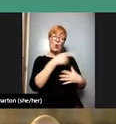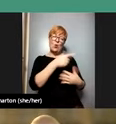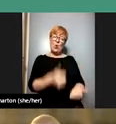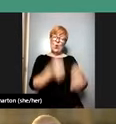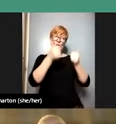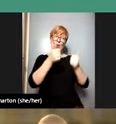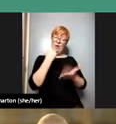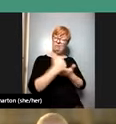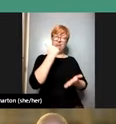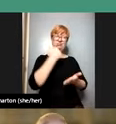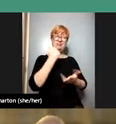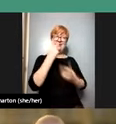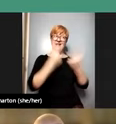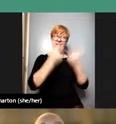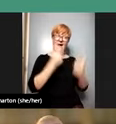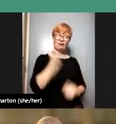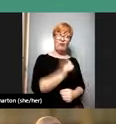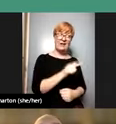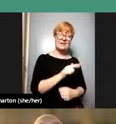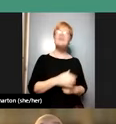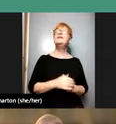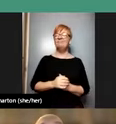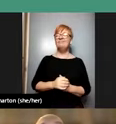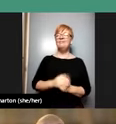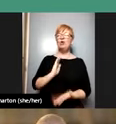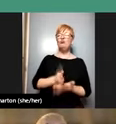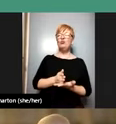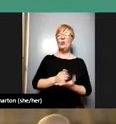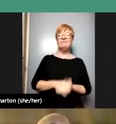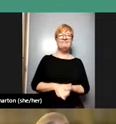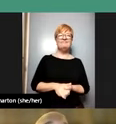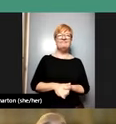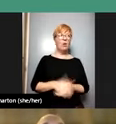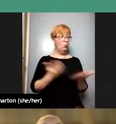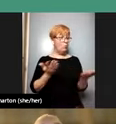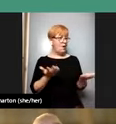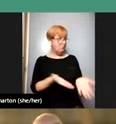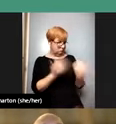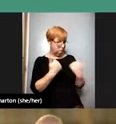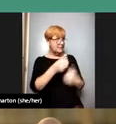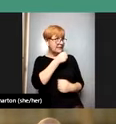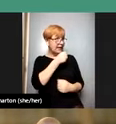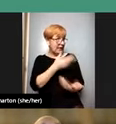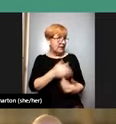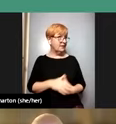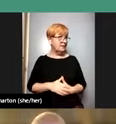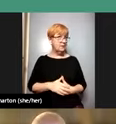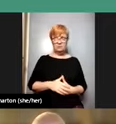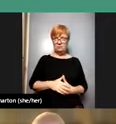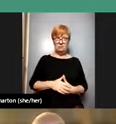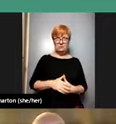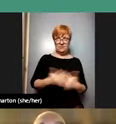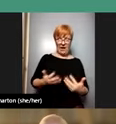singers. Is that right? Yes, that's true. Well, now, can you sing for us right now?